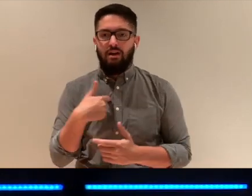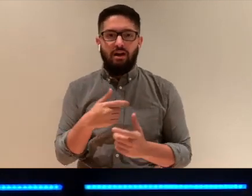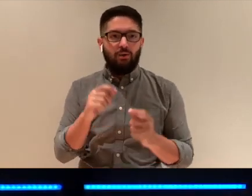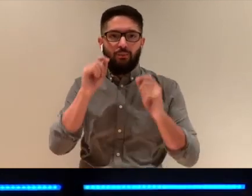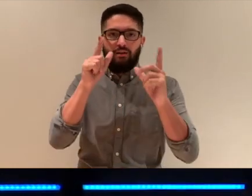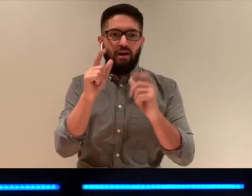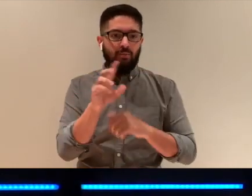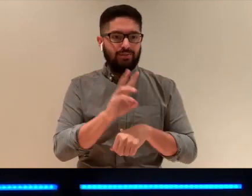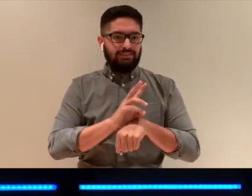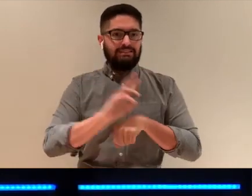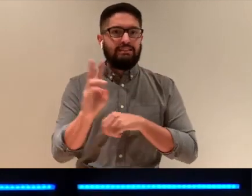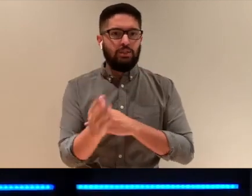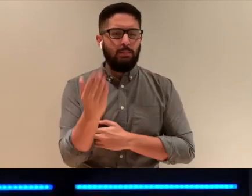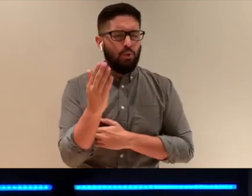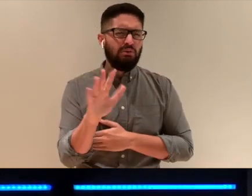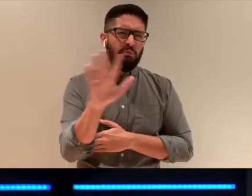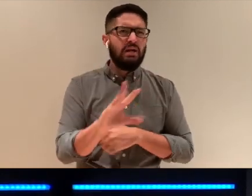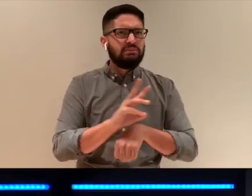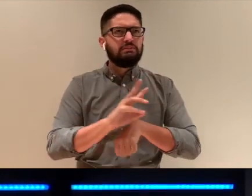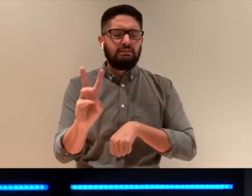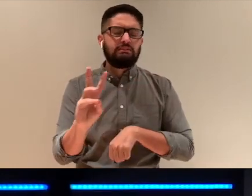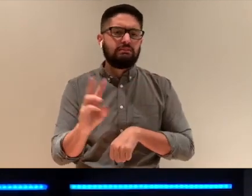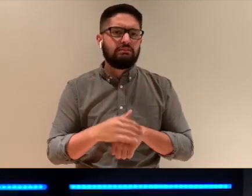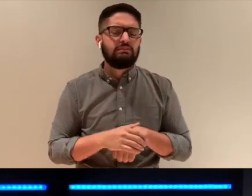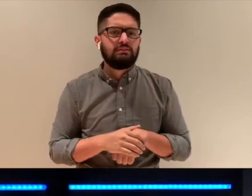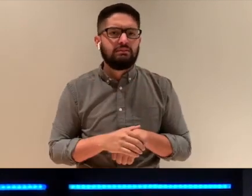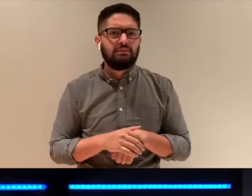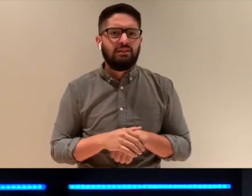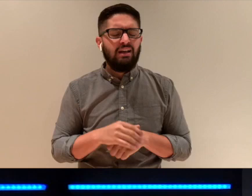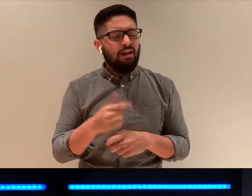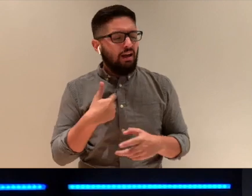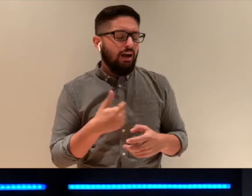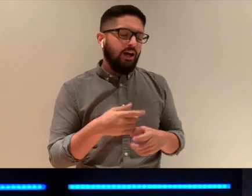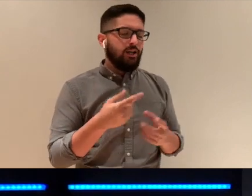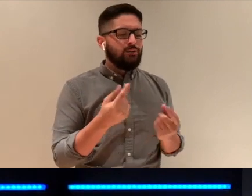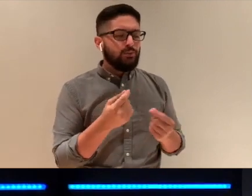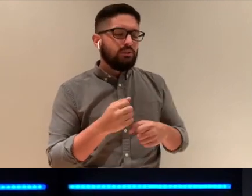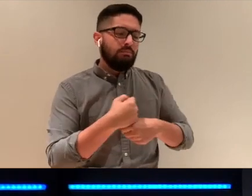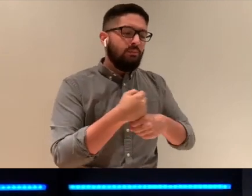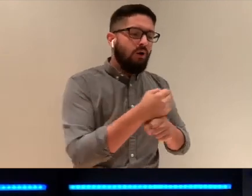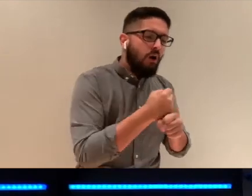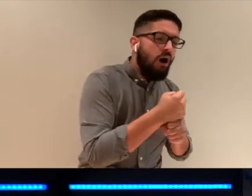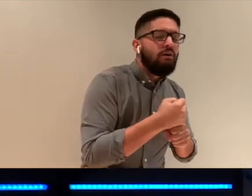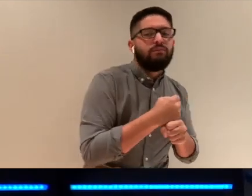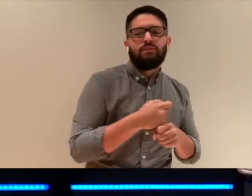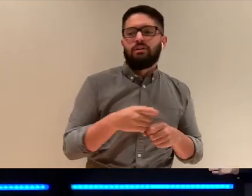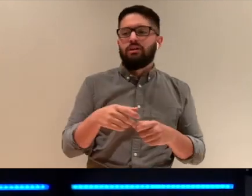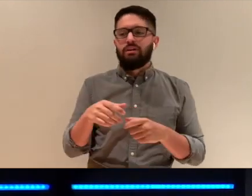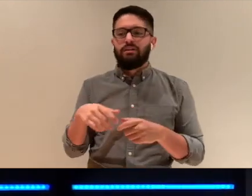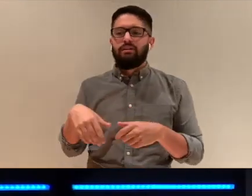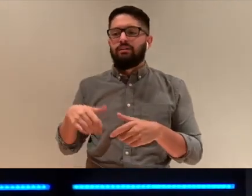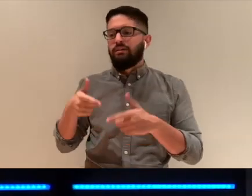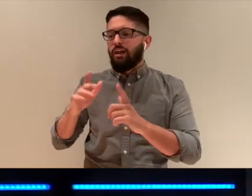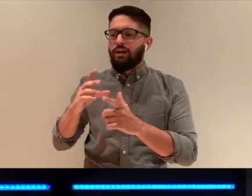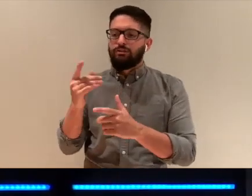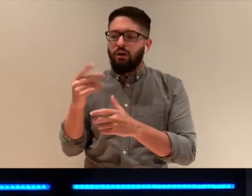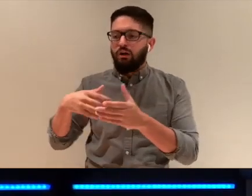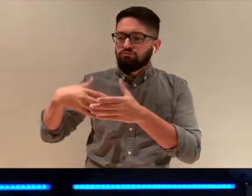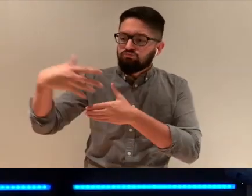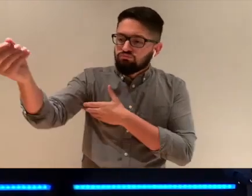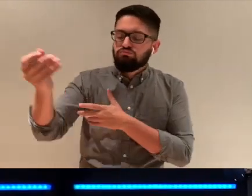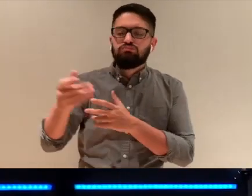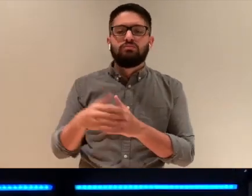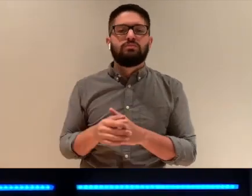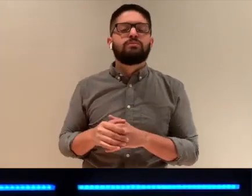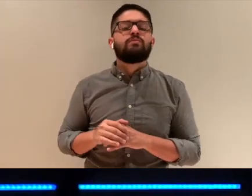morning, I wake up at 6 o'clock in the morning, about around 6 o'clock. I make a pot of coffee. I let the dog out to do his